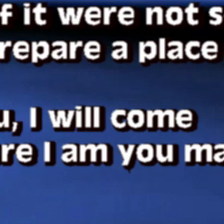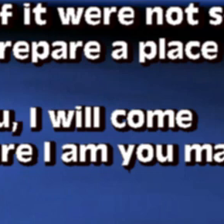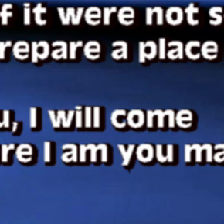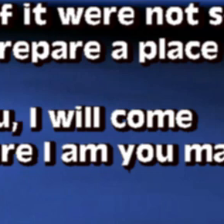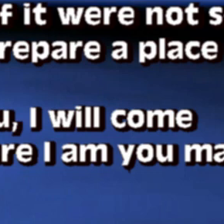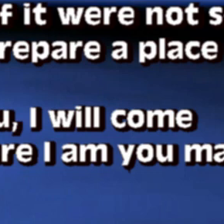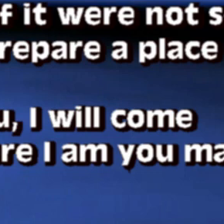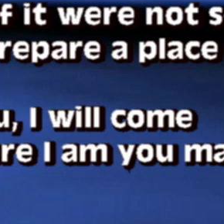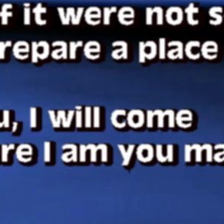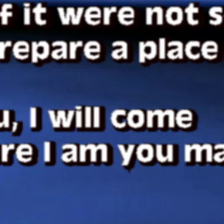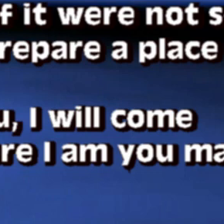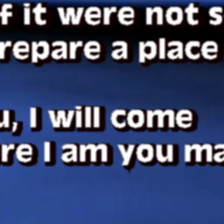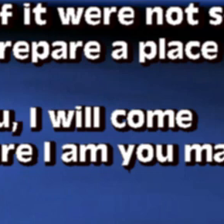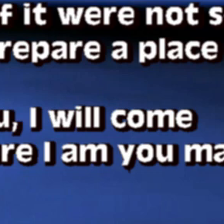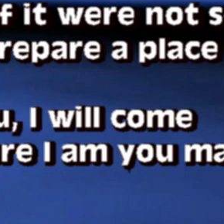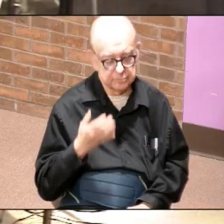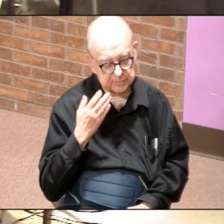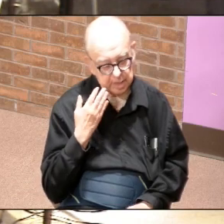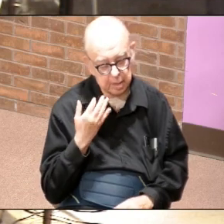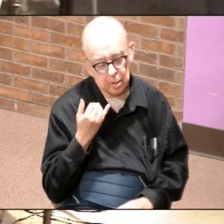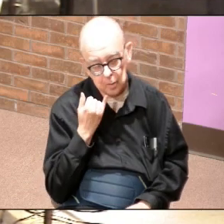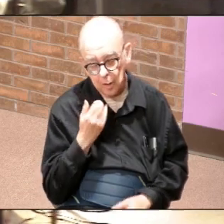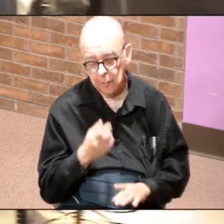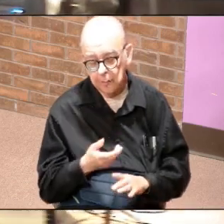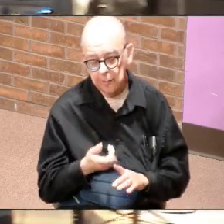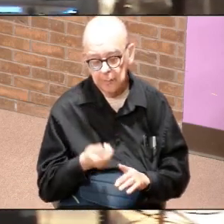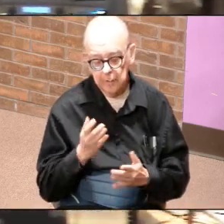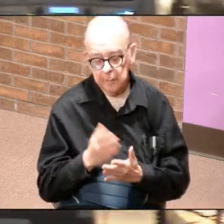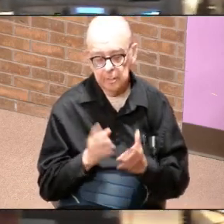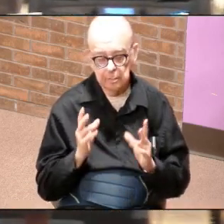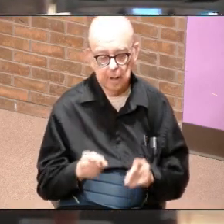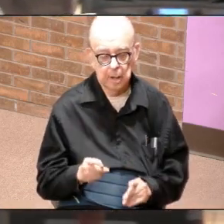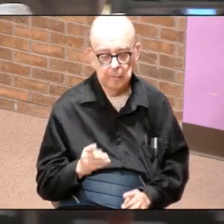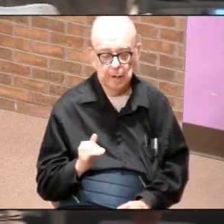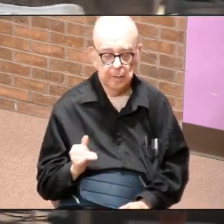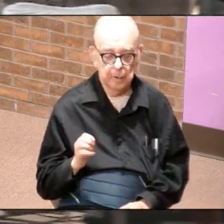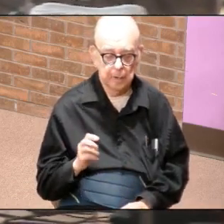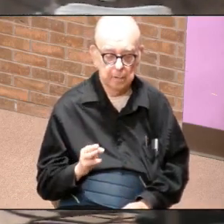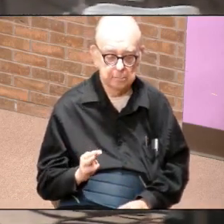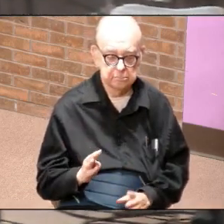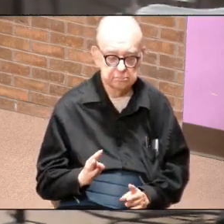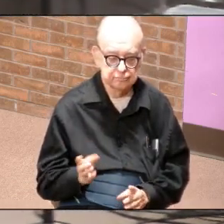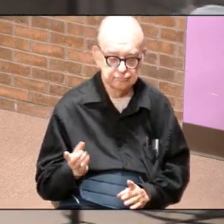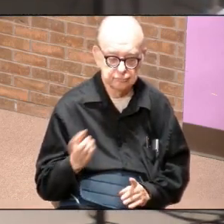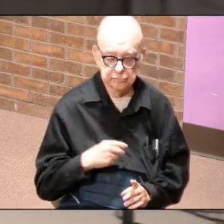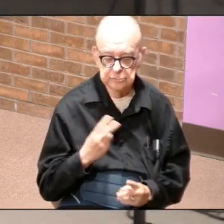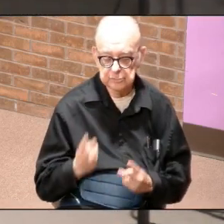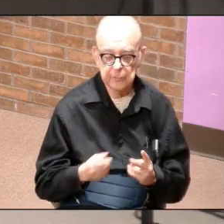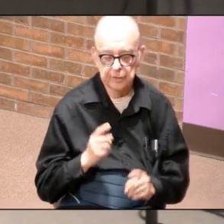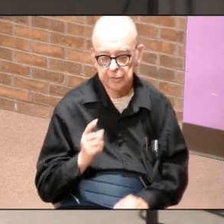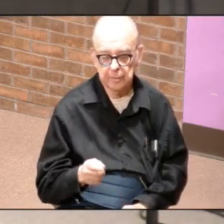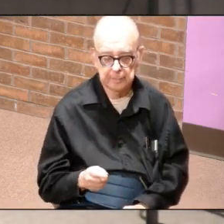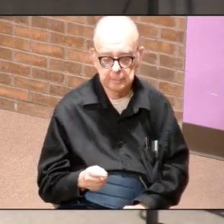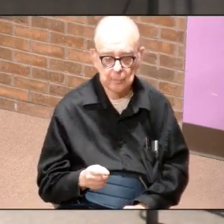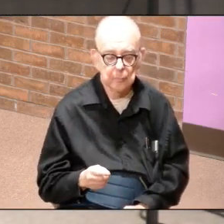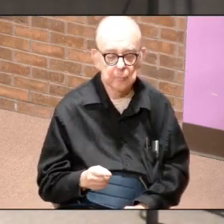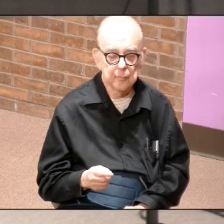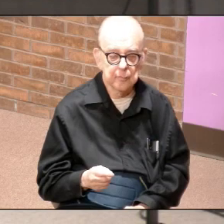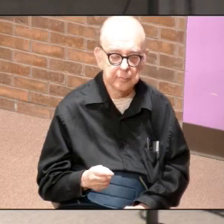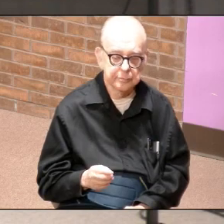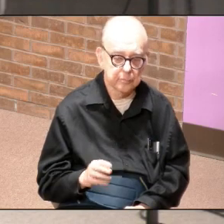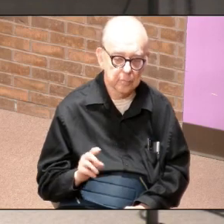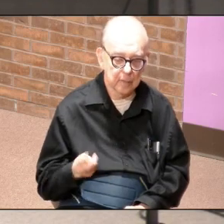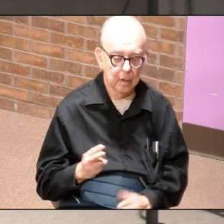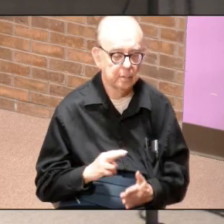Did you ever get a call from somebody, and they said, by the way, We're going to come visit you in